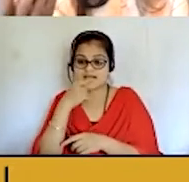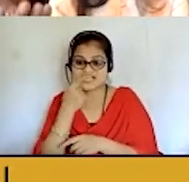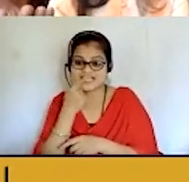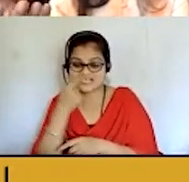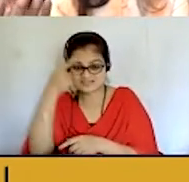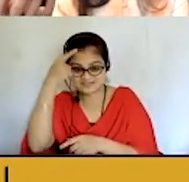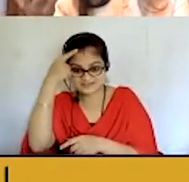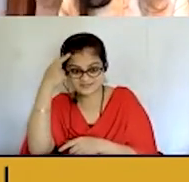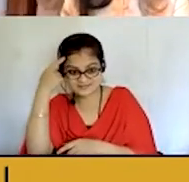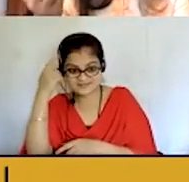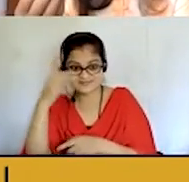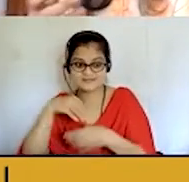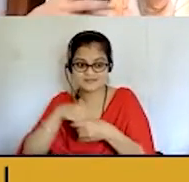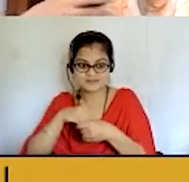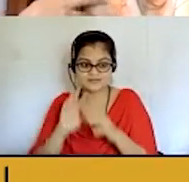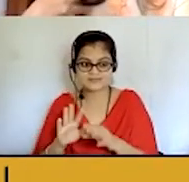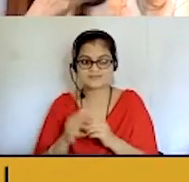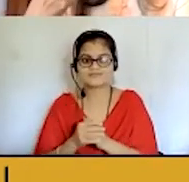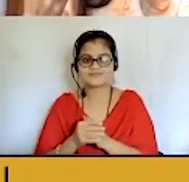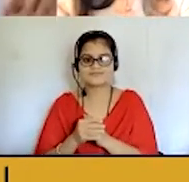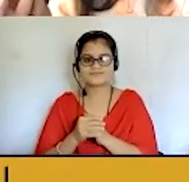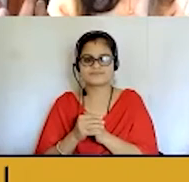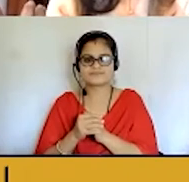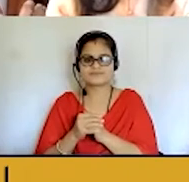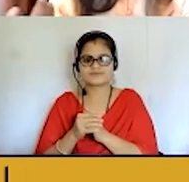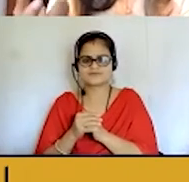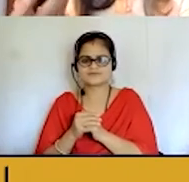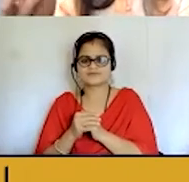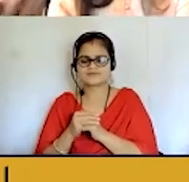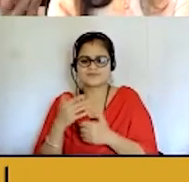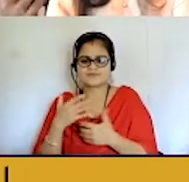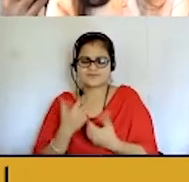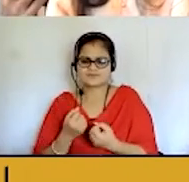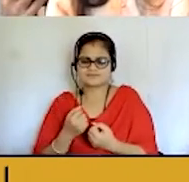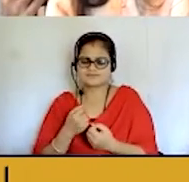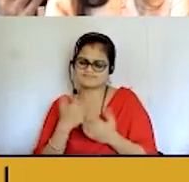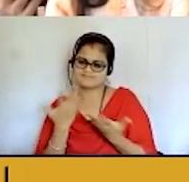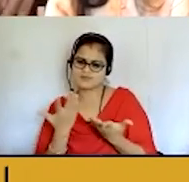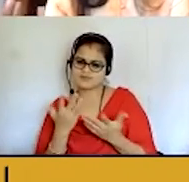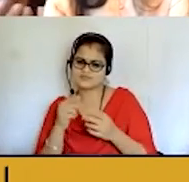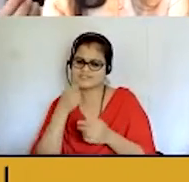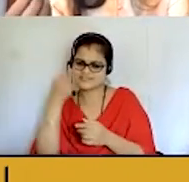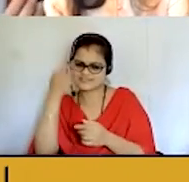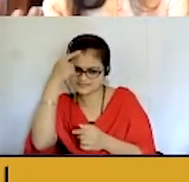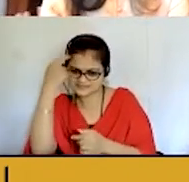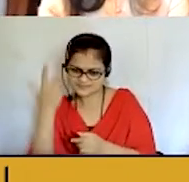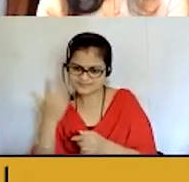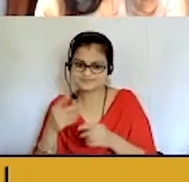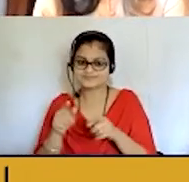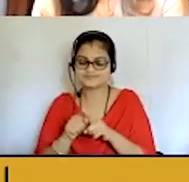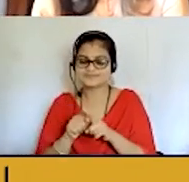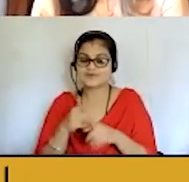monochrome palette, as he put it, suited his minimalist approach and allowed him to capture the